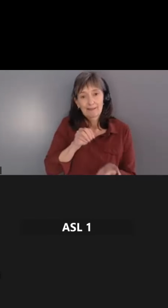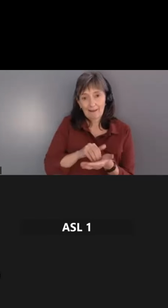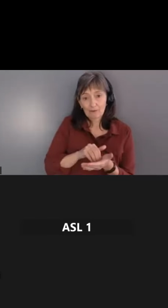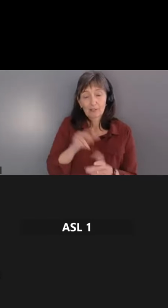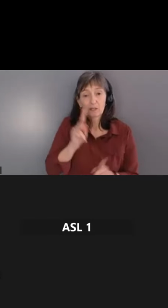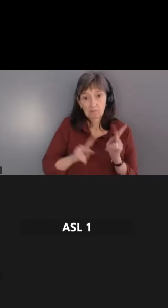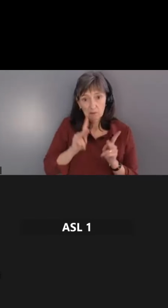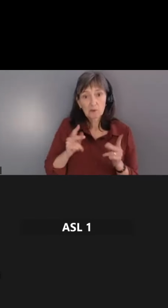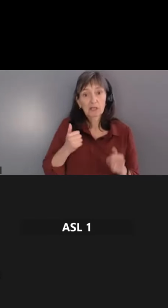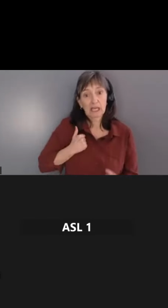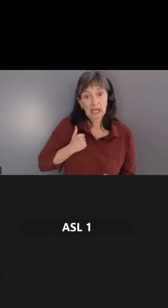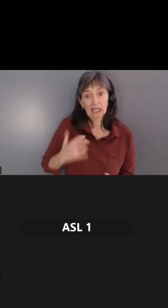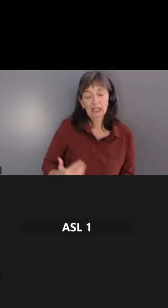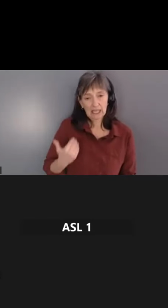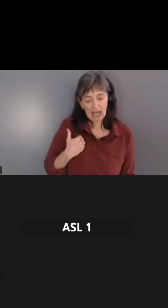with a diagnosis of dementia,